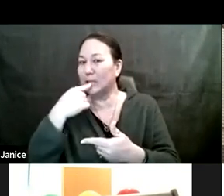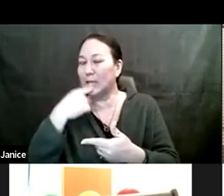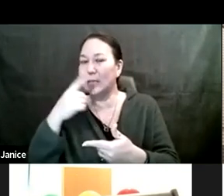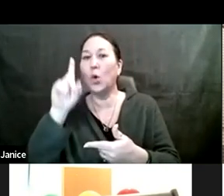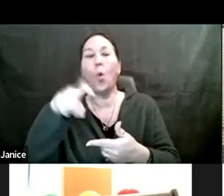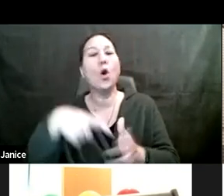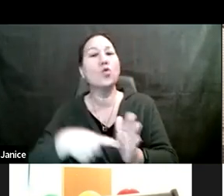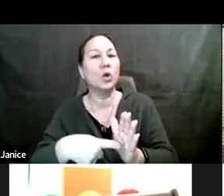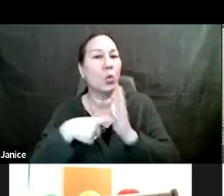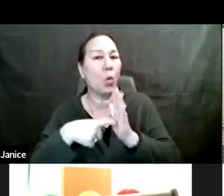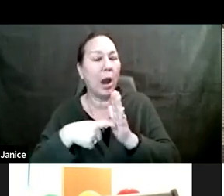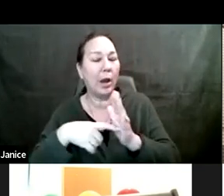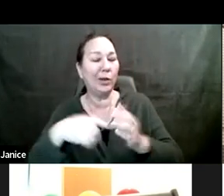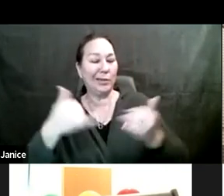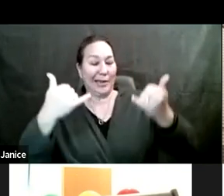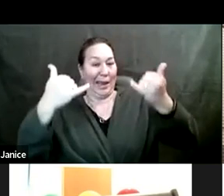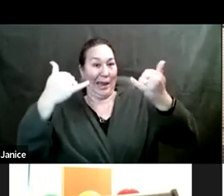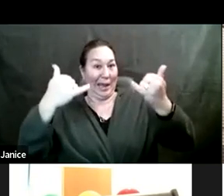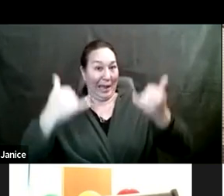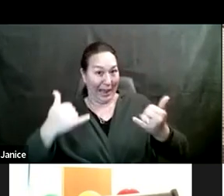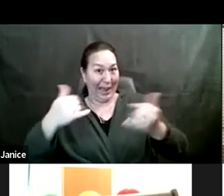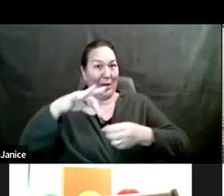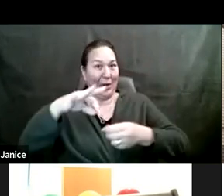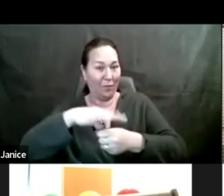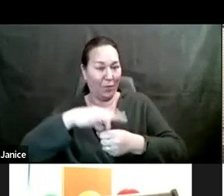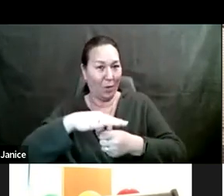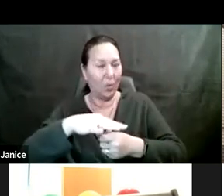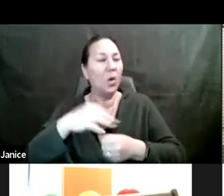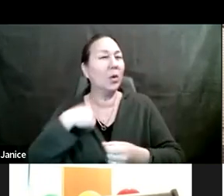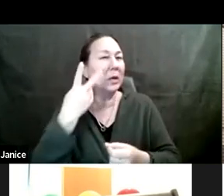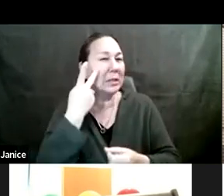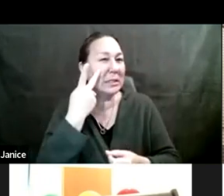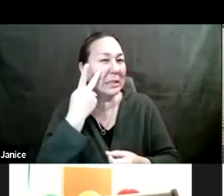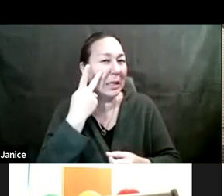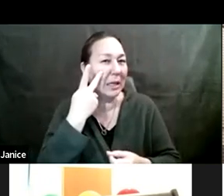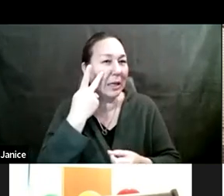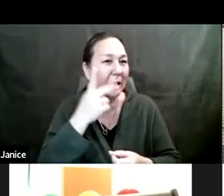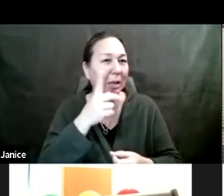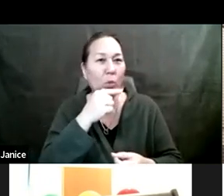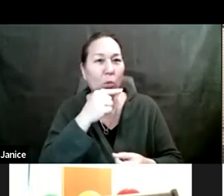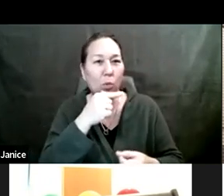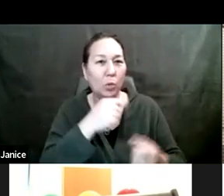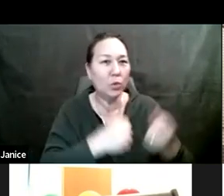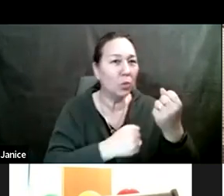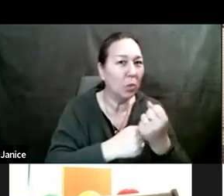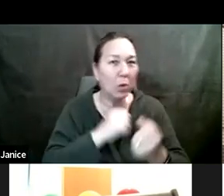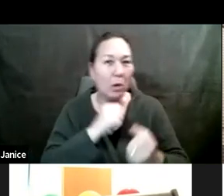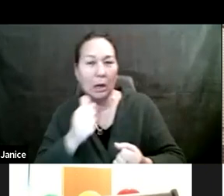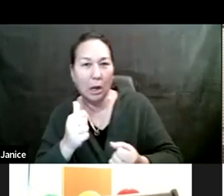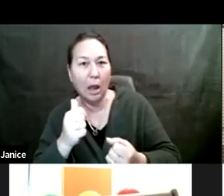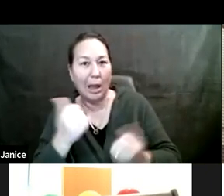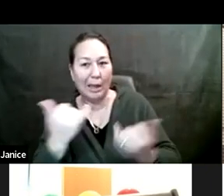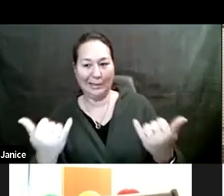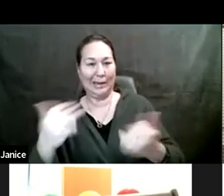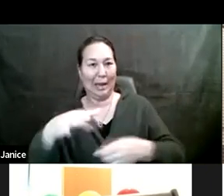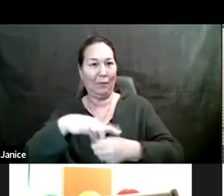must take a vote let's take the vote let's see where the vote lands and then I can clarify that it does not revert